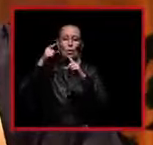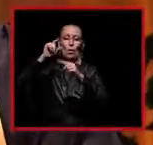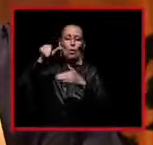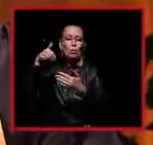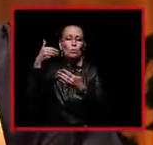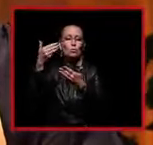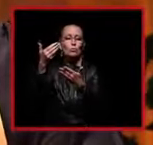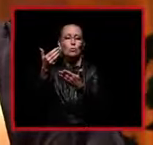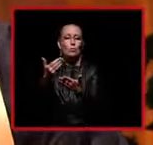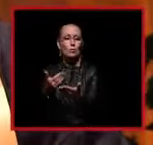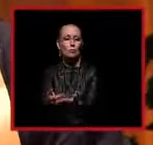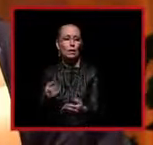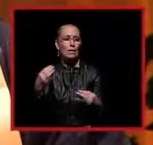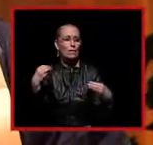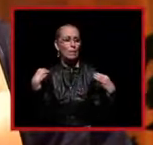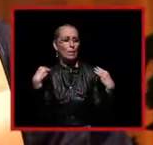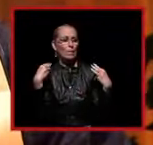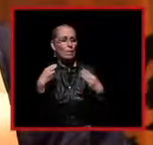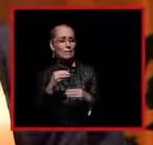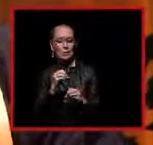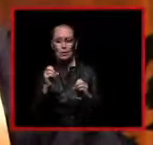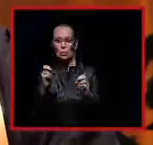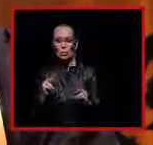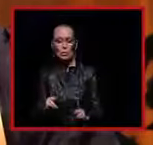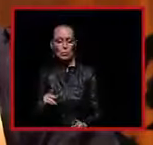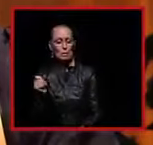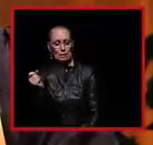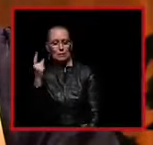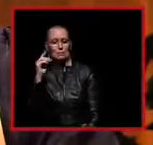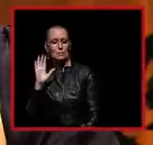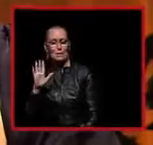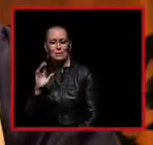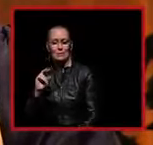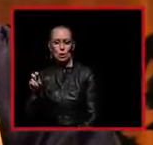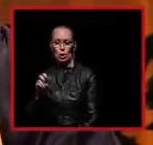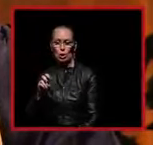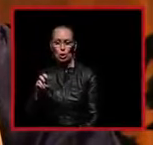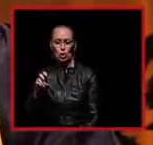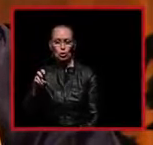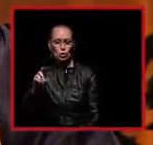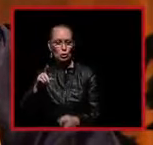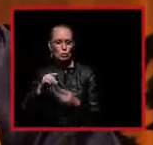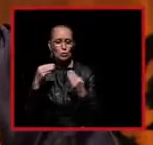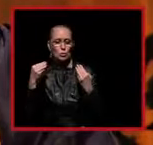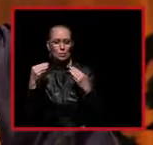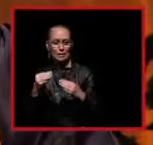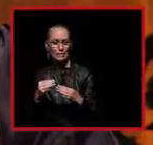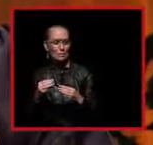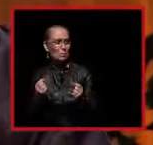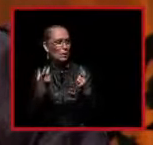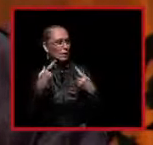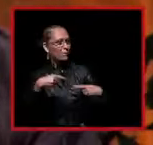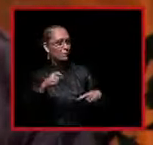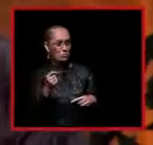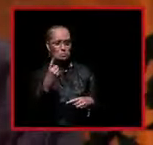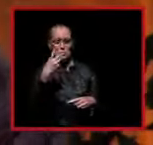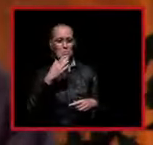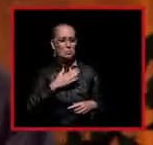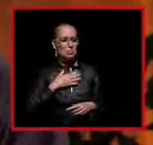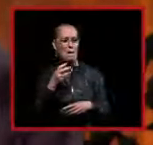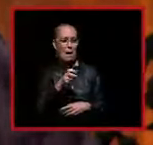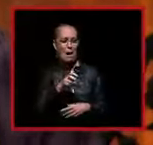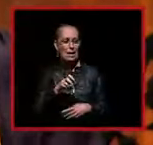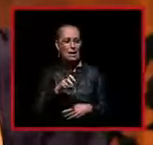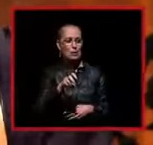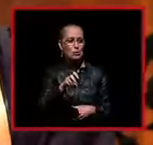journey. I can say that this journey has not been easy for me, as I'm sure it has not been easy for all of you. I'm